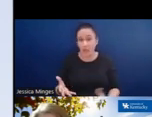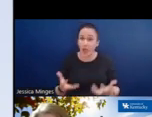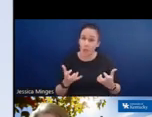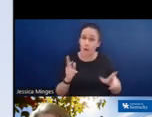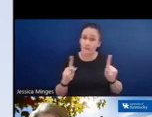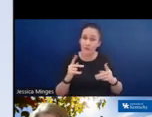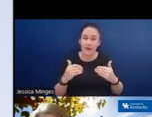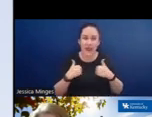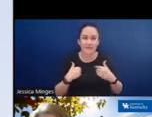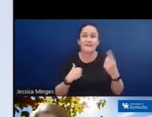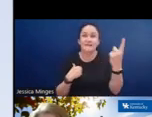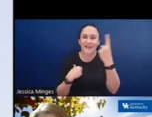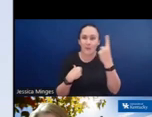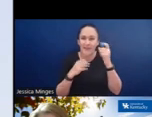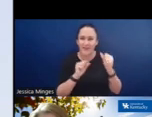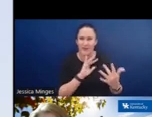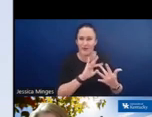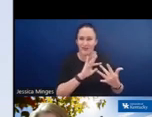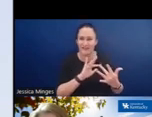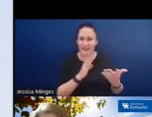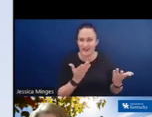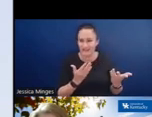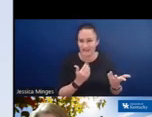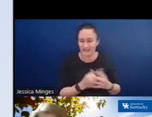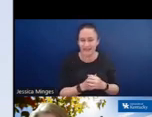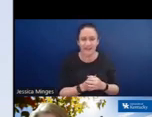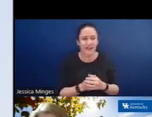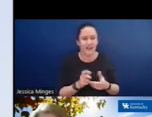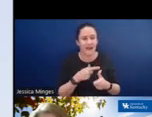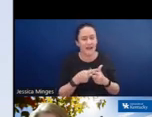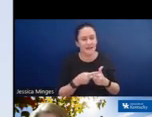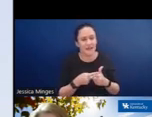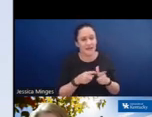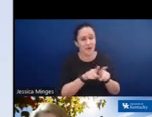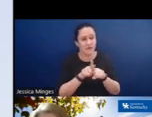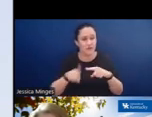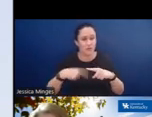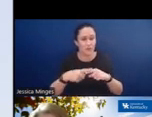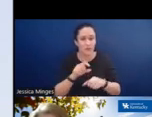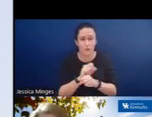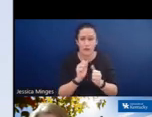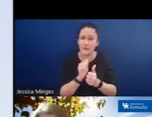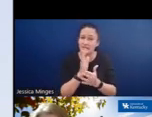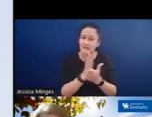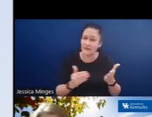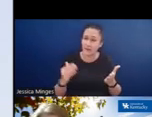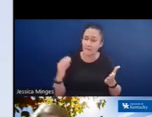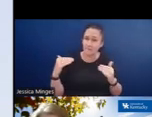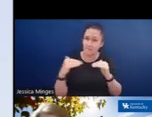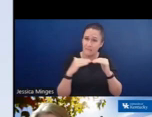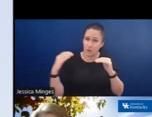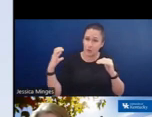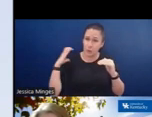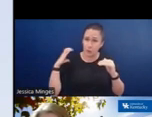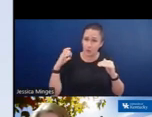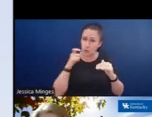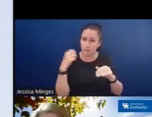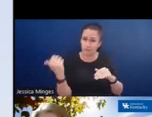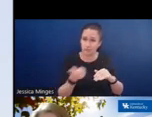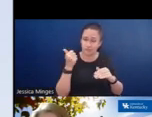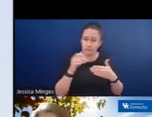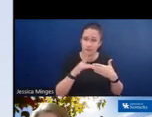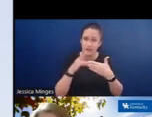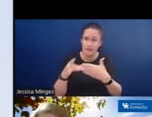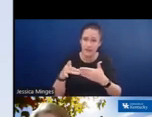have somebody that they could contact. And then also when we worked with some of the peer coaches who were championing this,